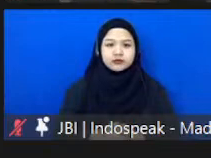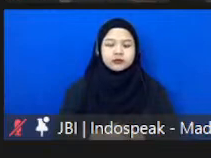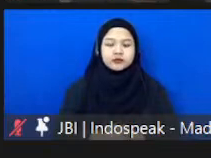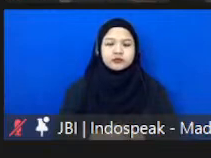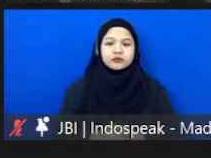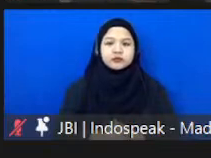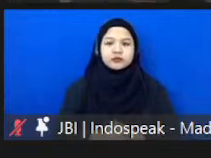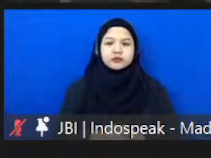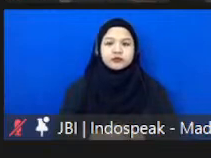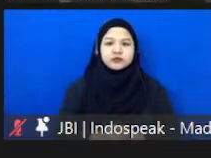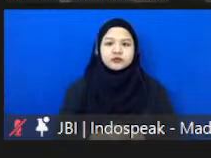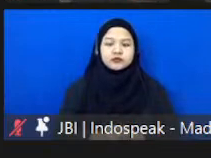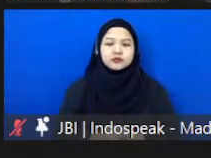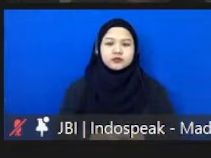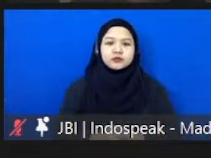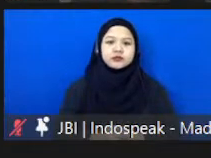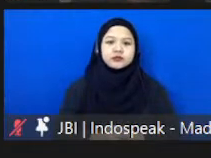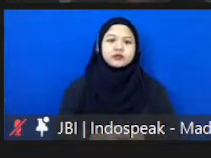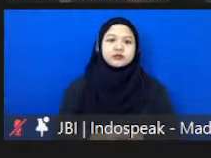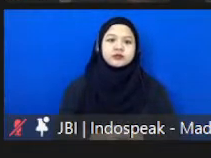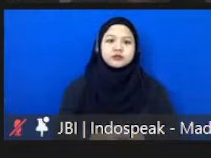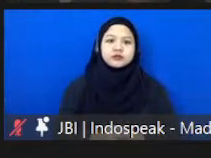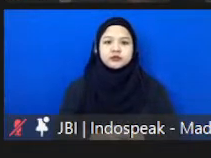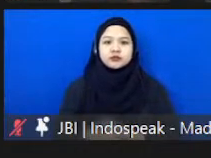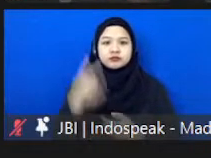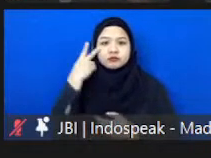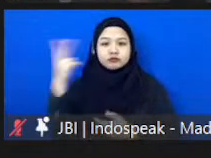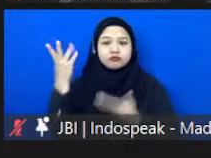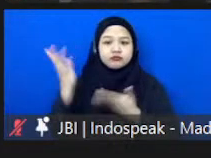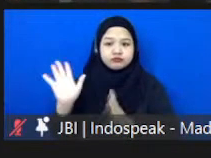I hope it's already there.